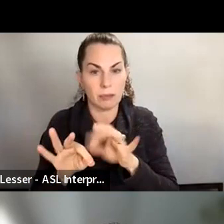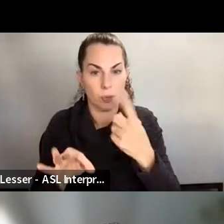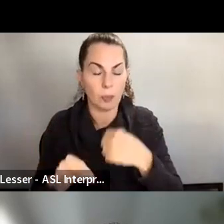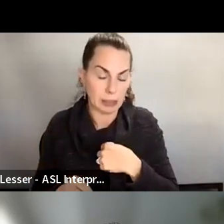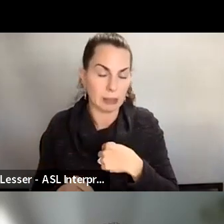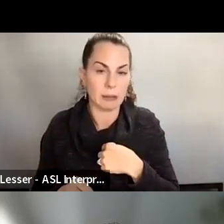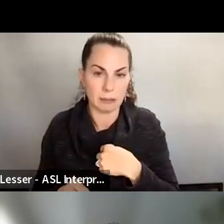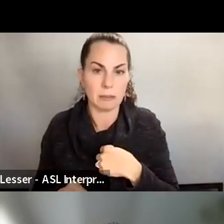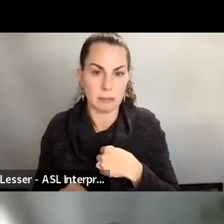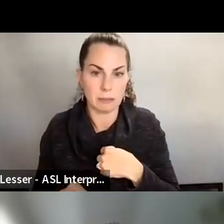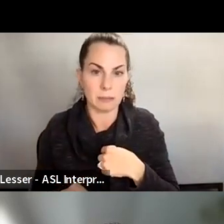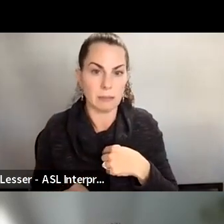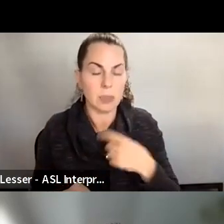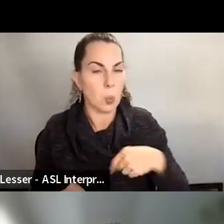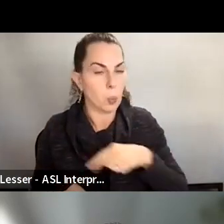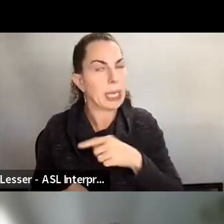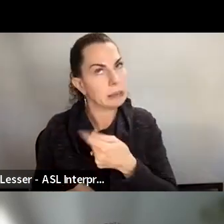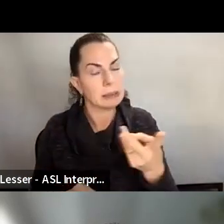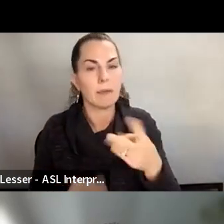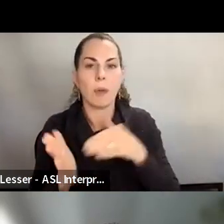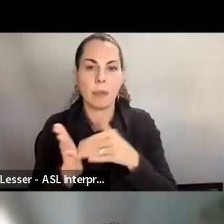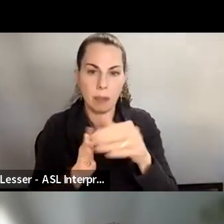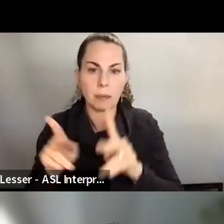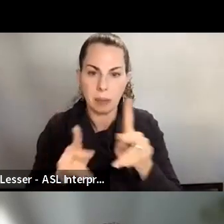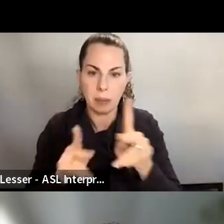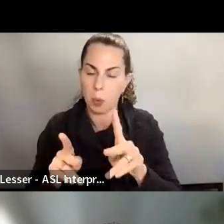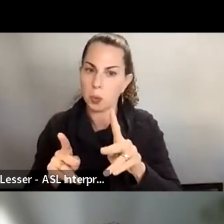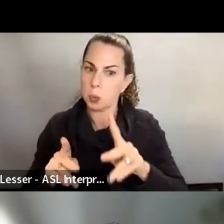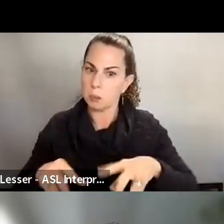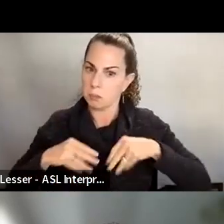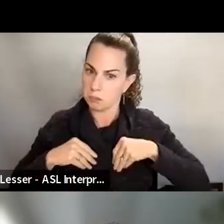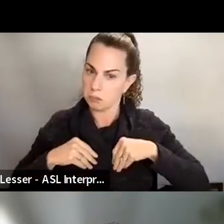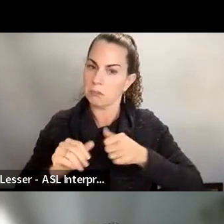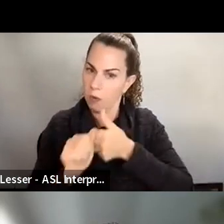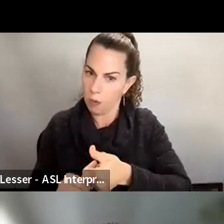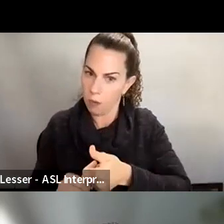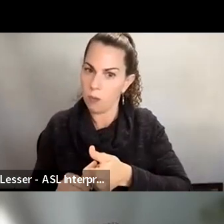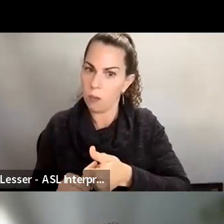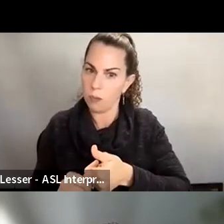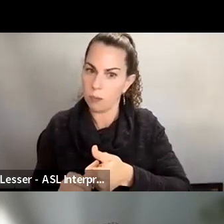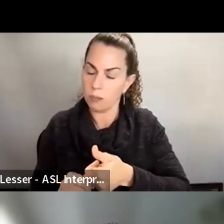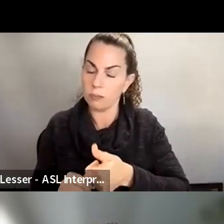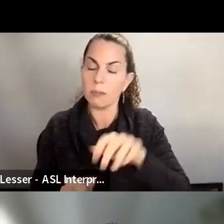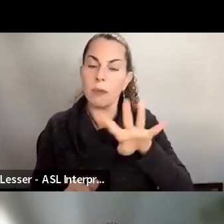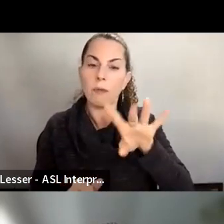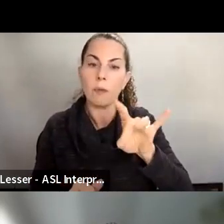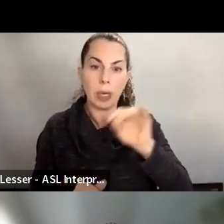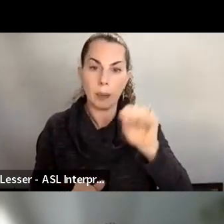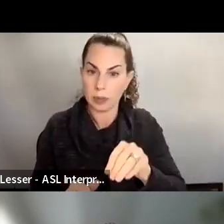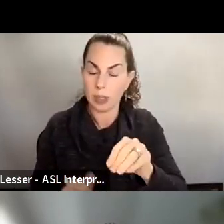we ended up getting several thousand people to comply. And we had 48% passing